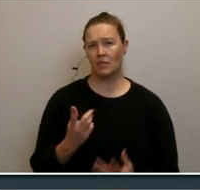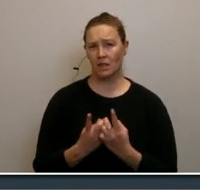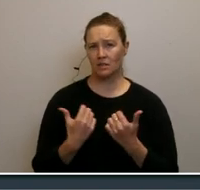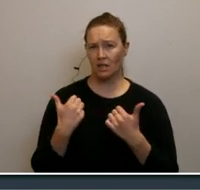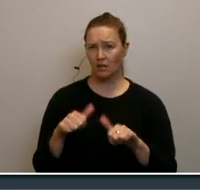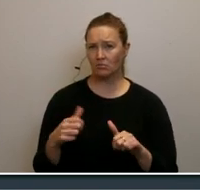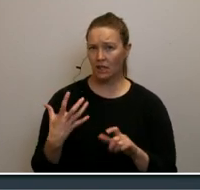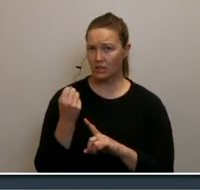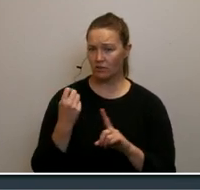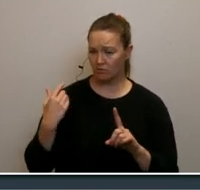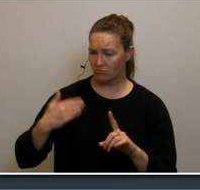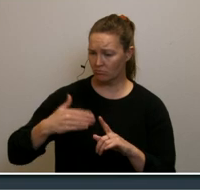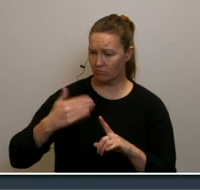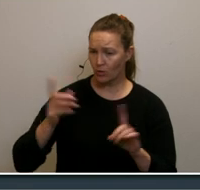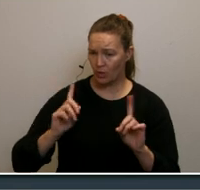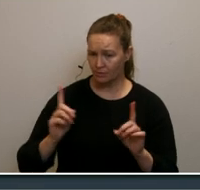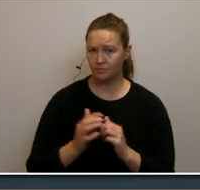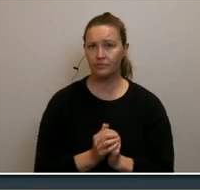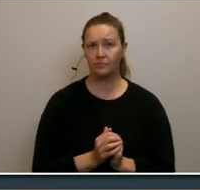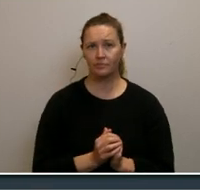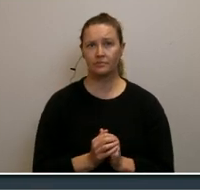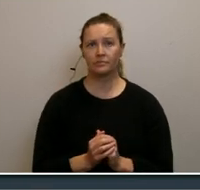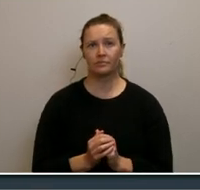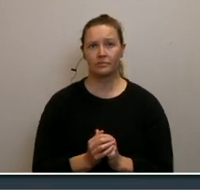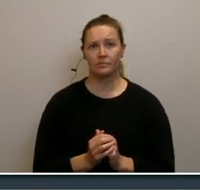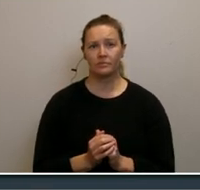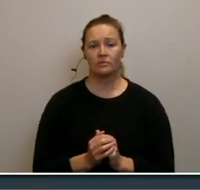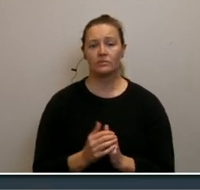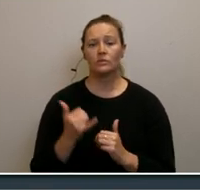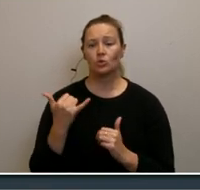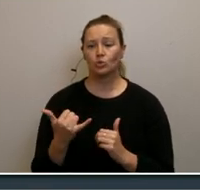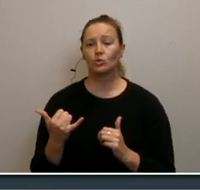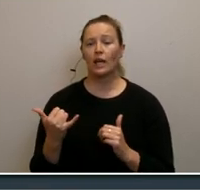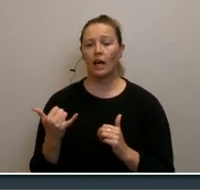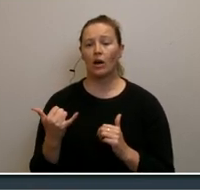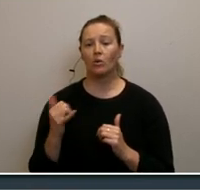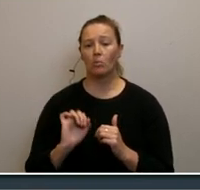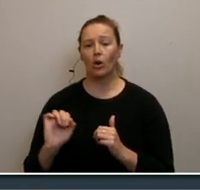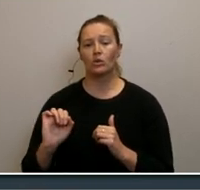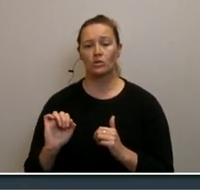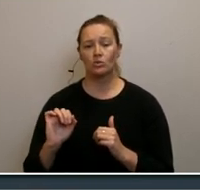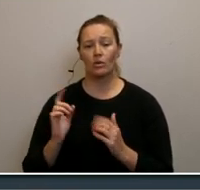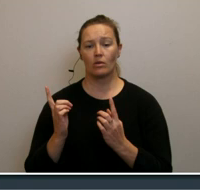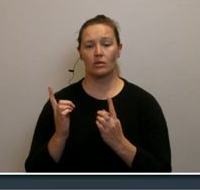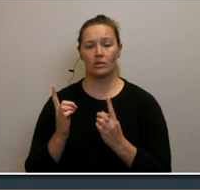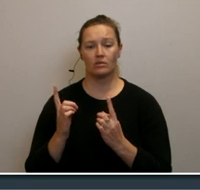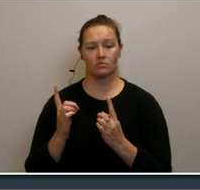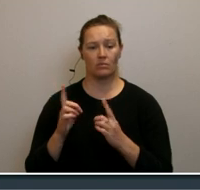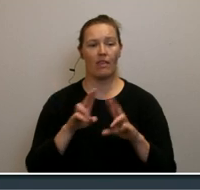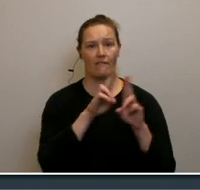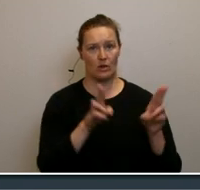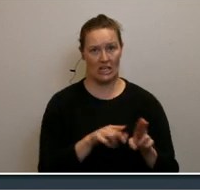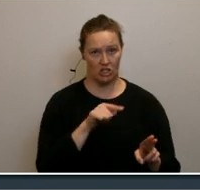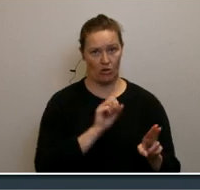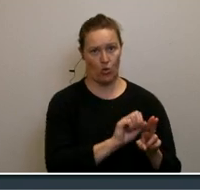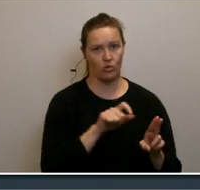to. So the site now has been settled to our asset holding trust, the Cranford Foundation. We've completed provisional